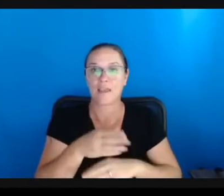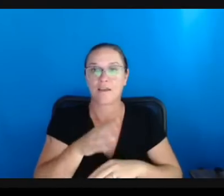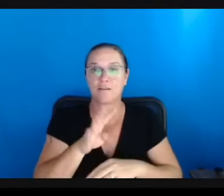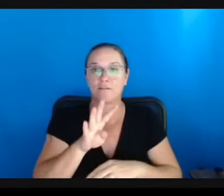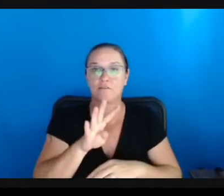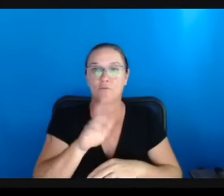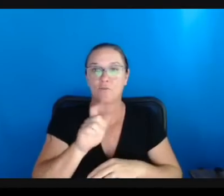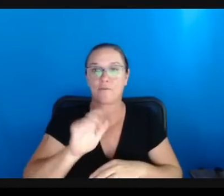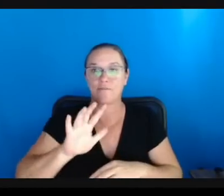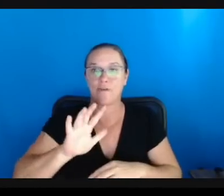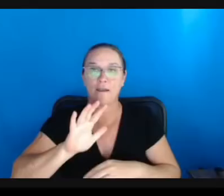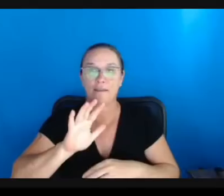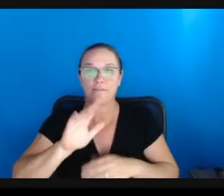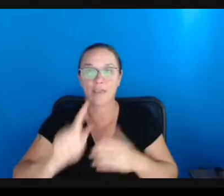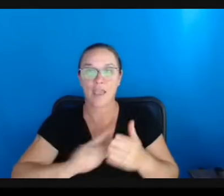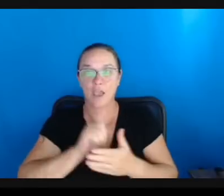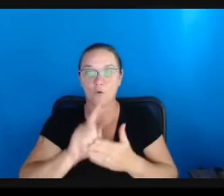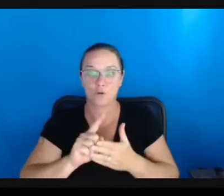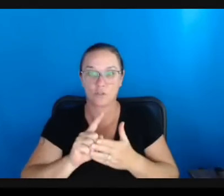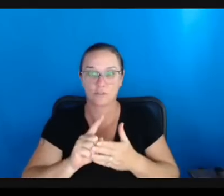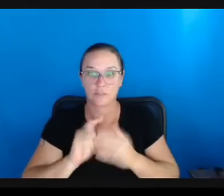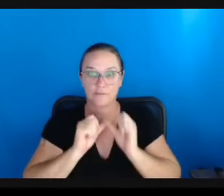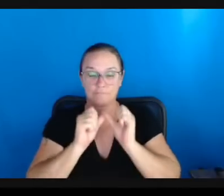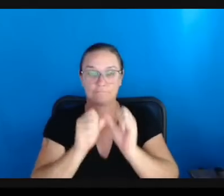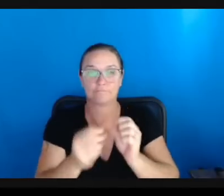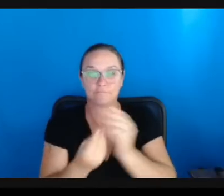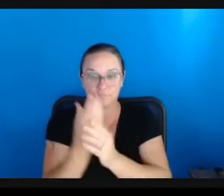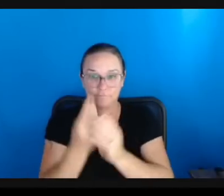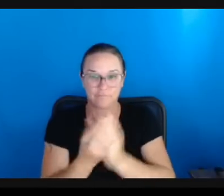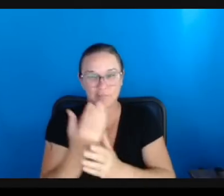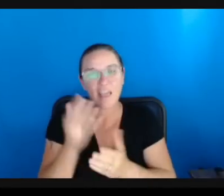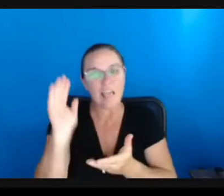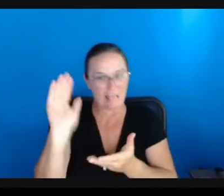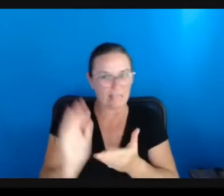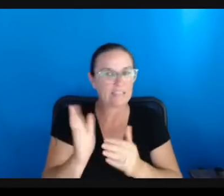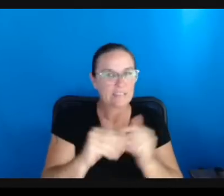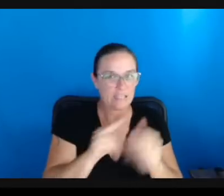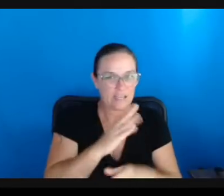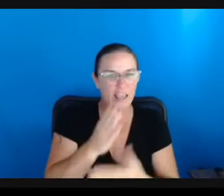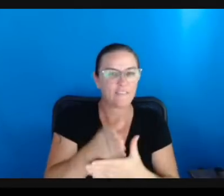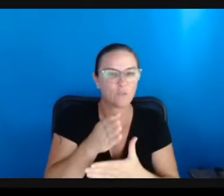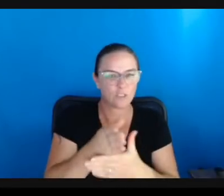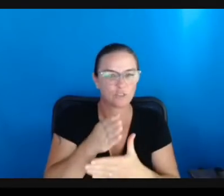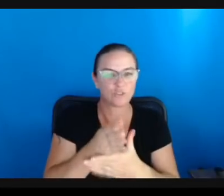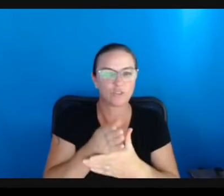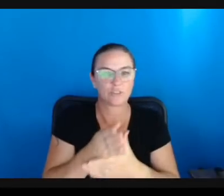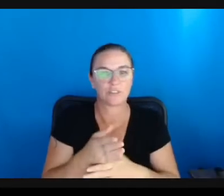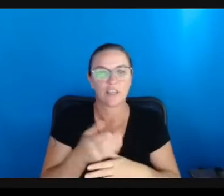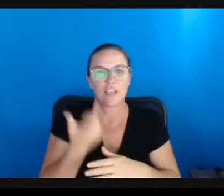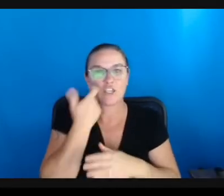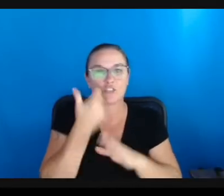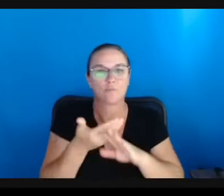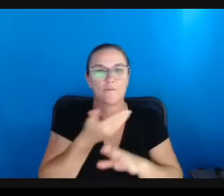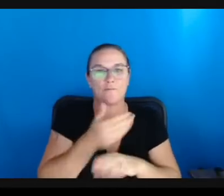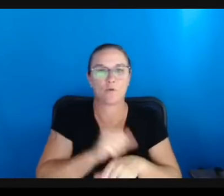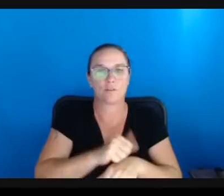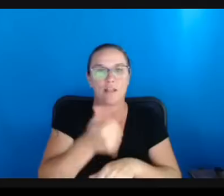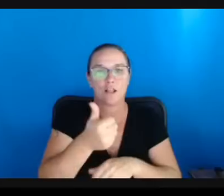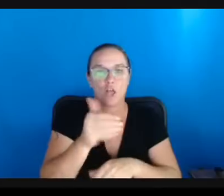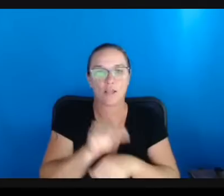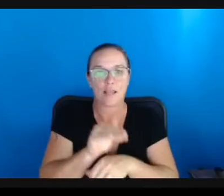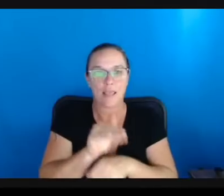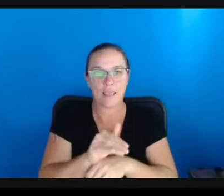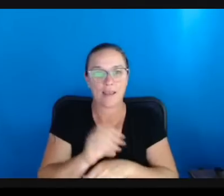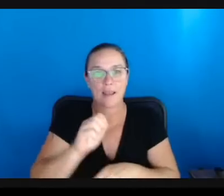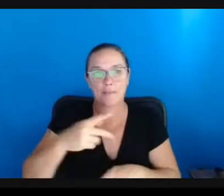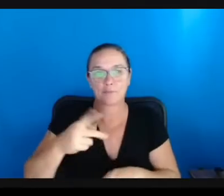of fountaining, so this is lower than our usual, lower than our average, at just before 10 p.m., episode